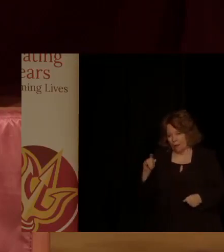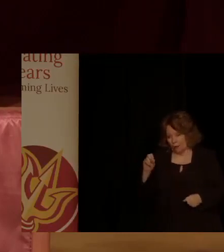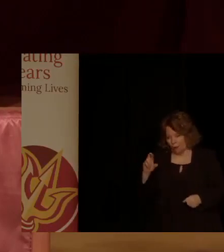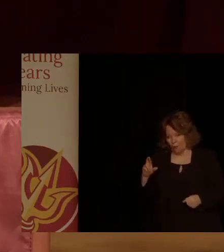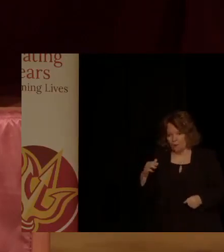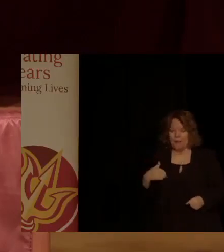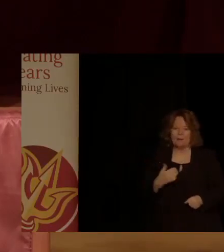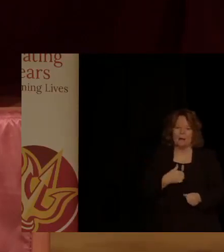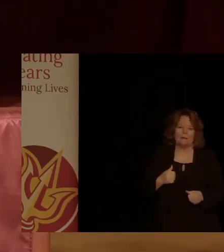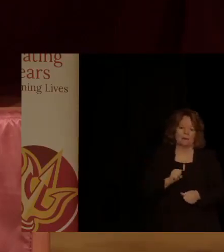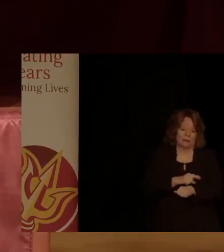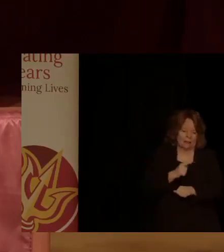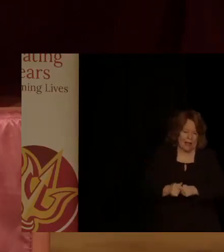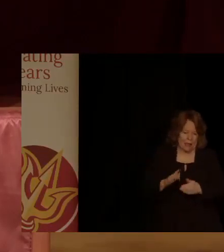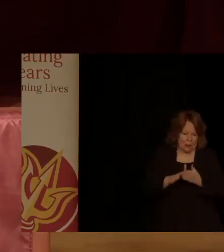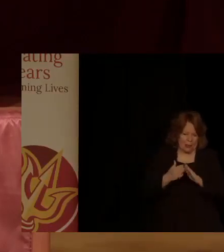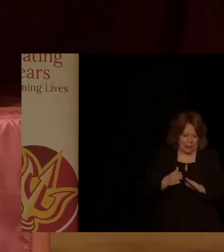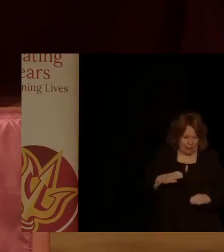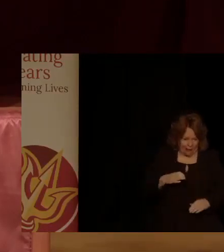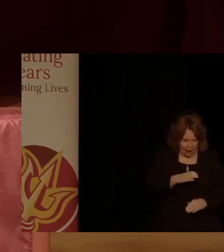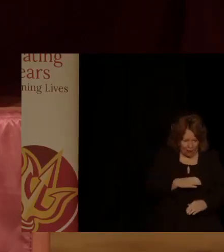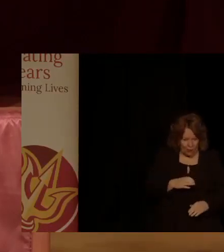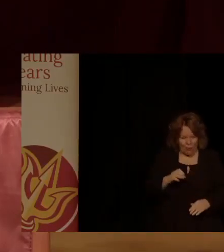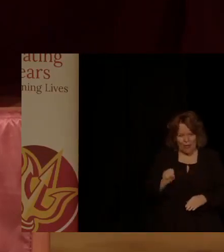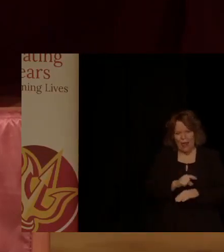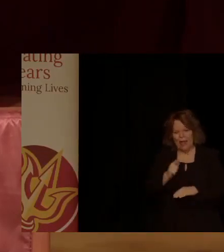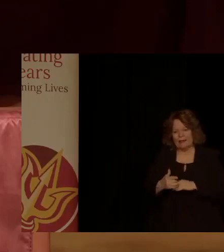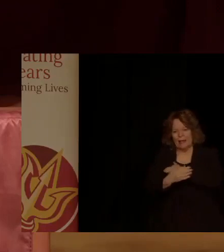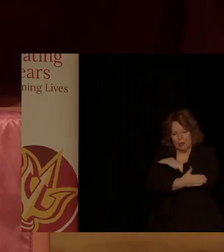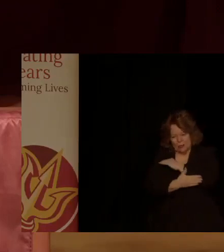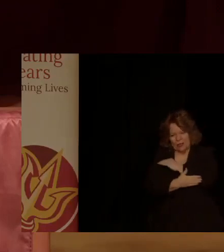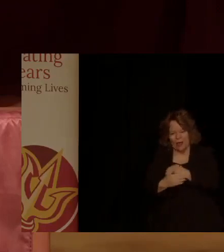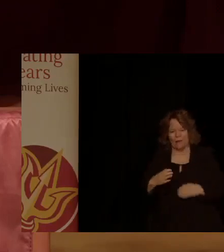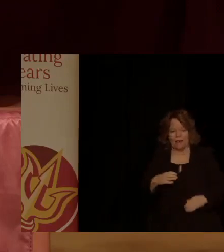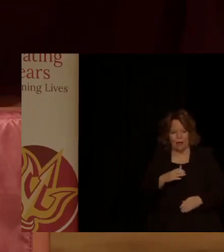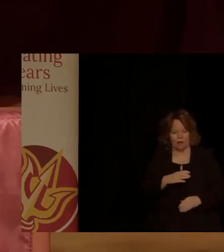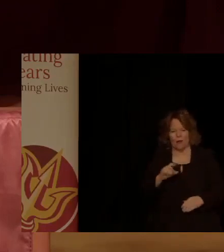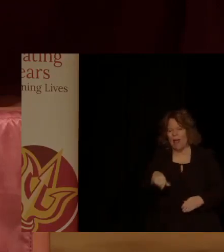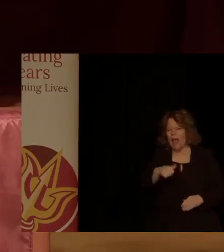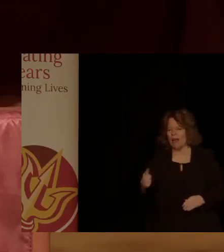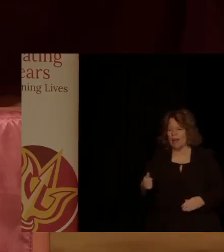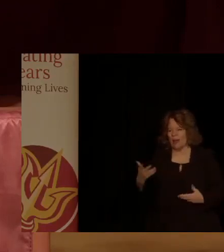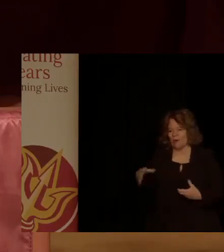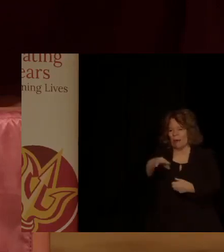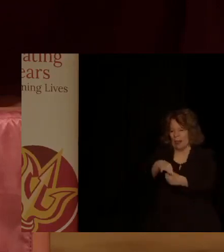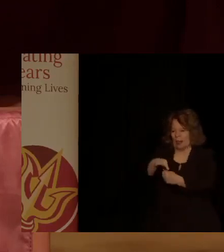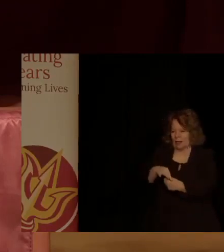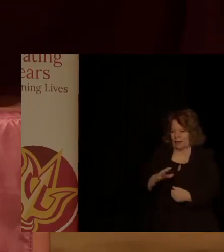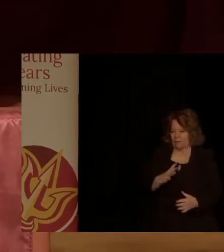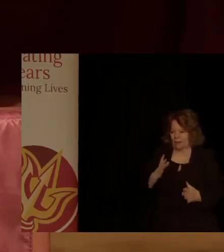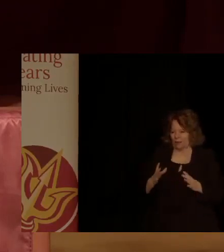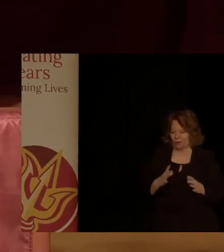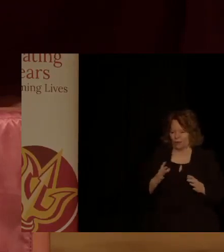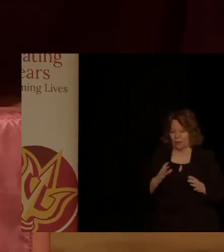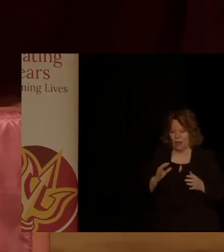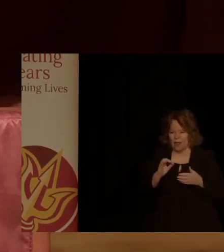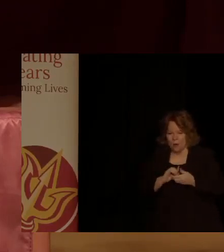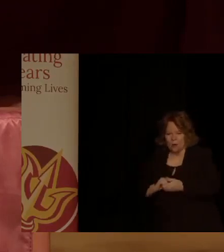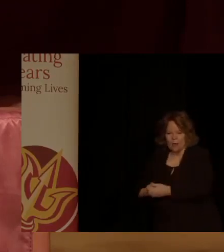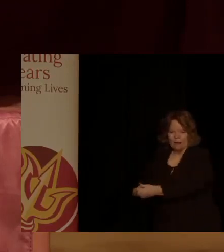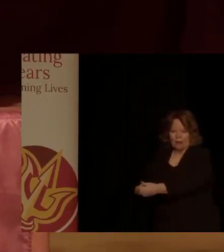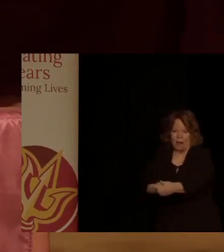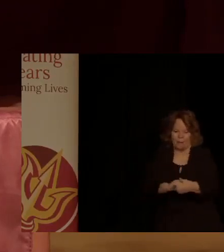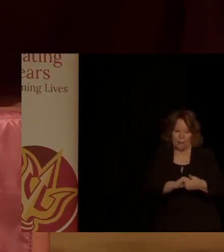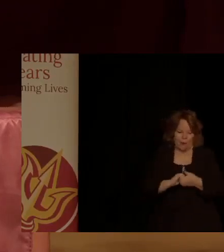City Council, and St. Louis County Council, and other elected officials that we collaborate with on a